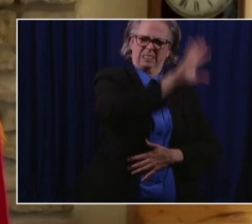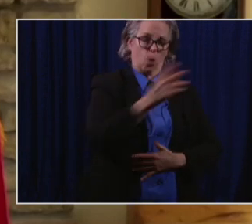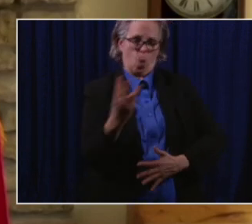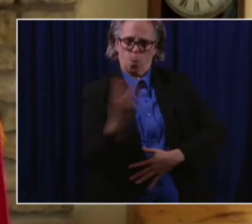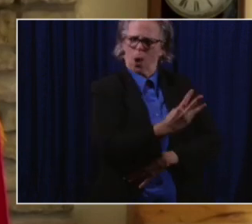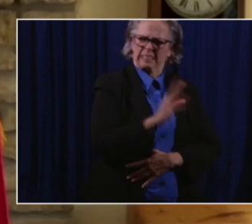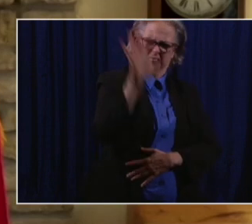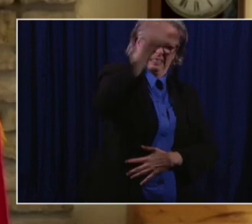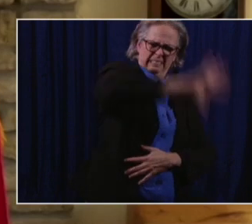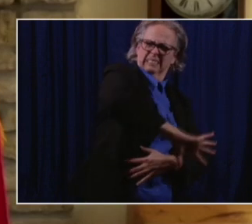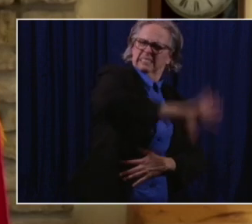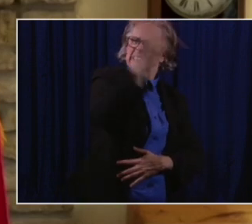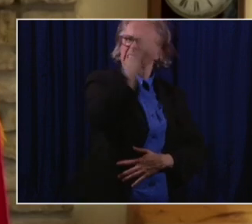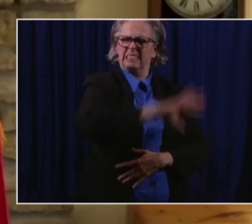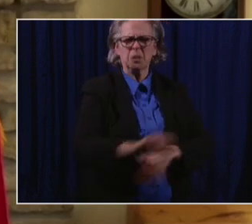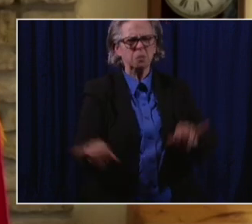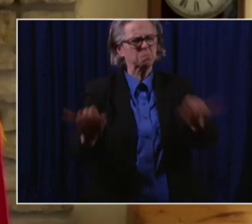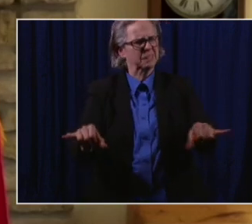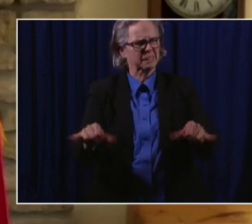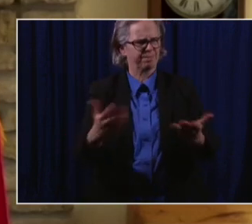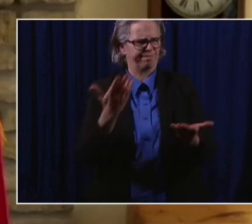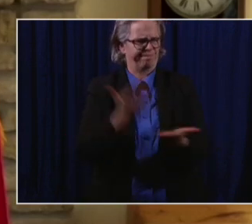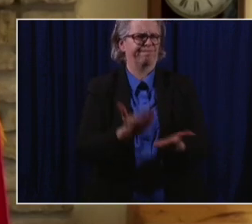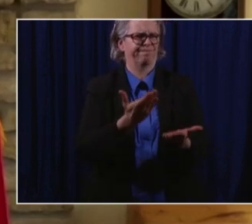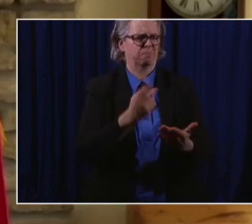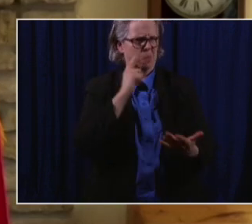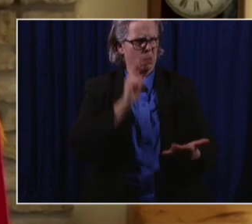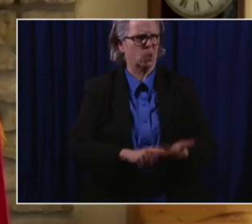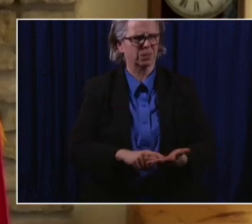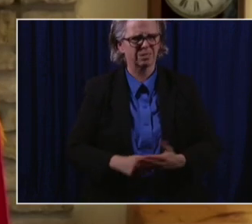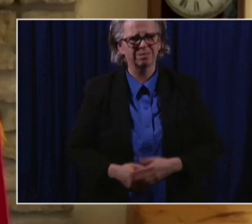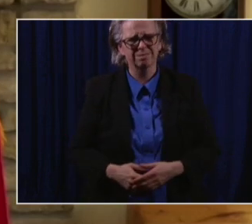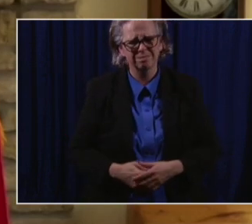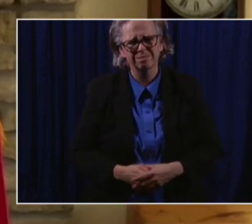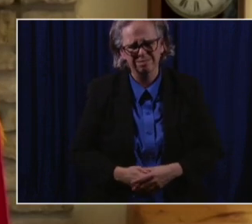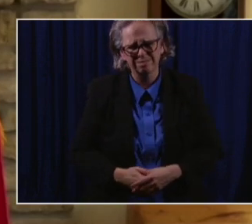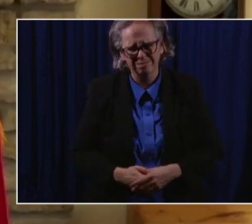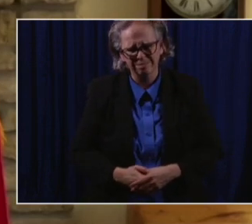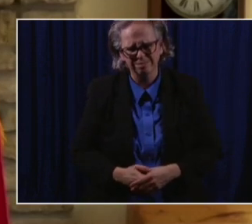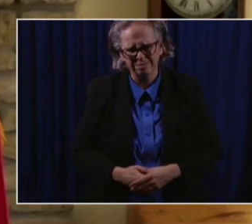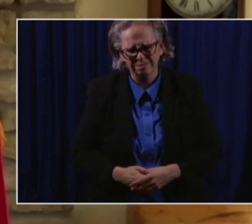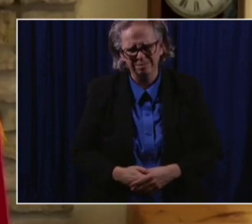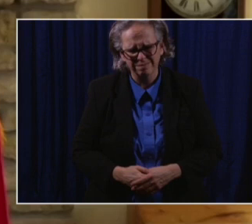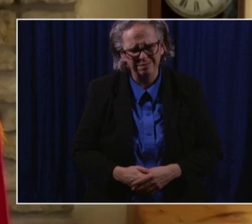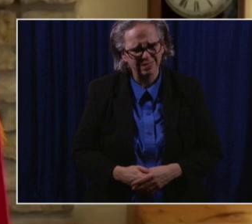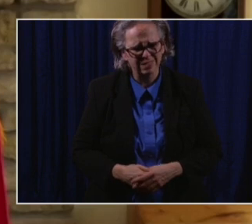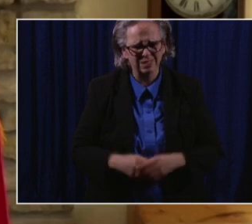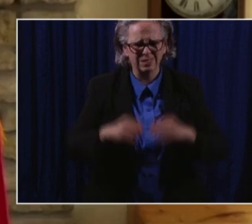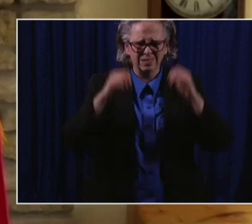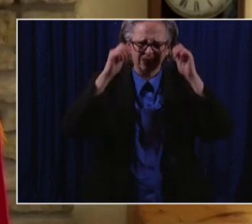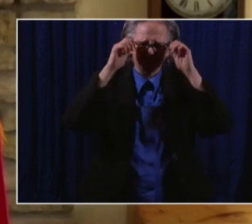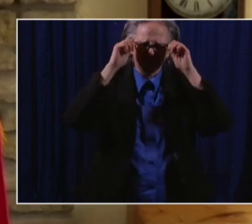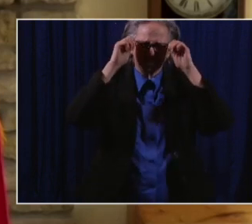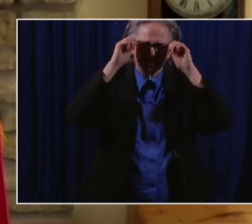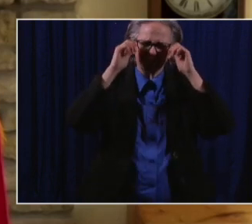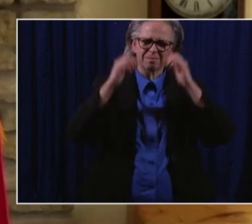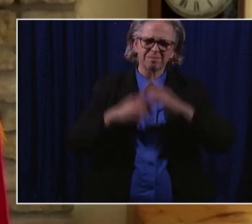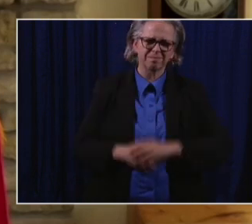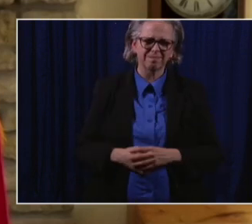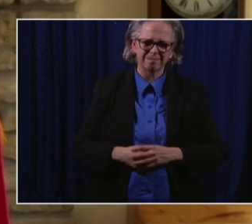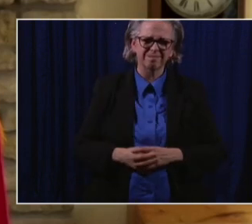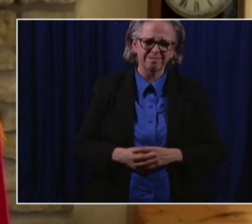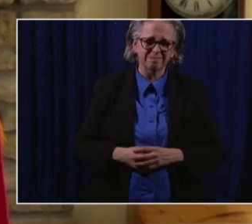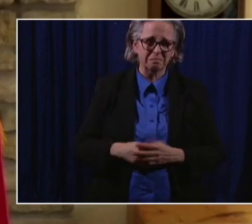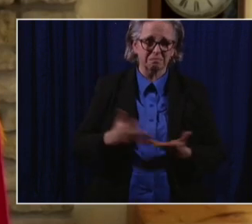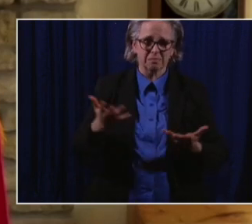of the state. Let's go to the 88. Eric, you're showing that one there, and again, that is up, and anyone can go